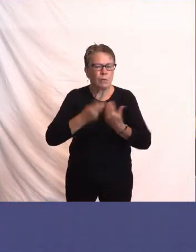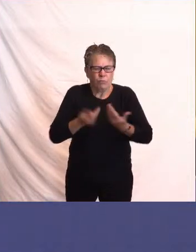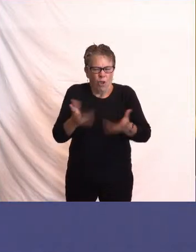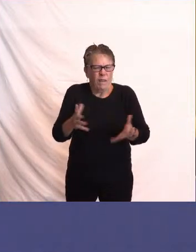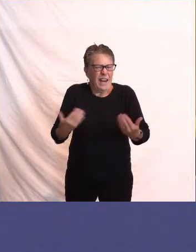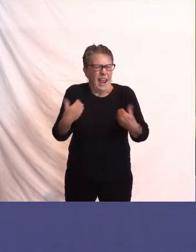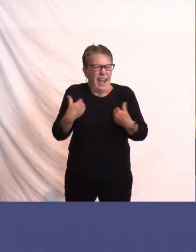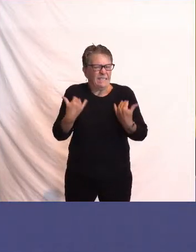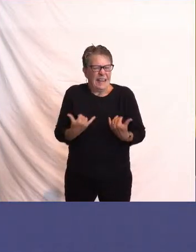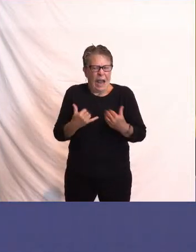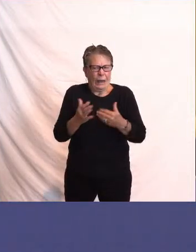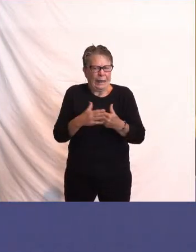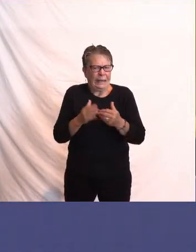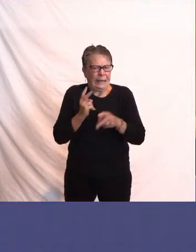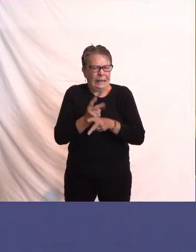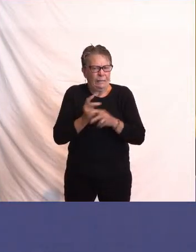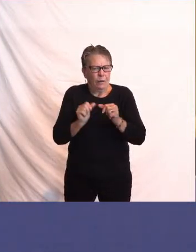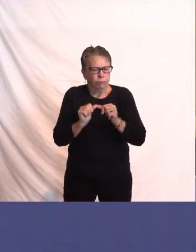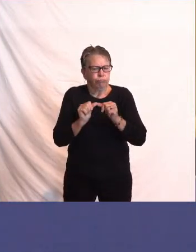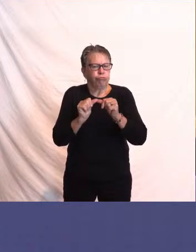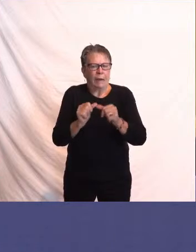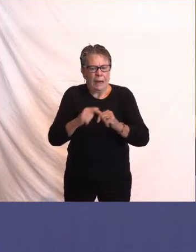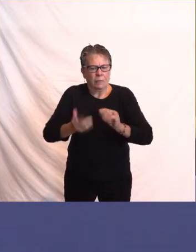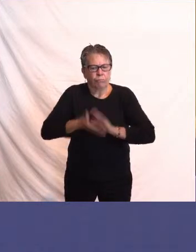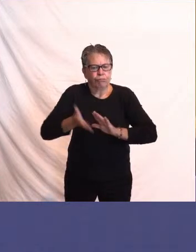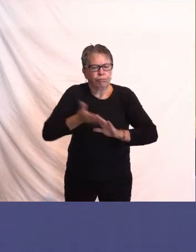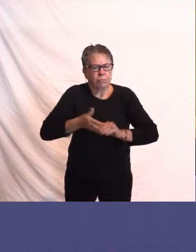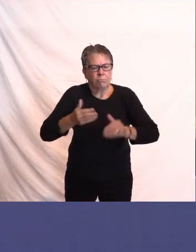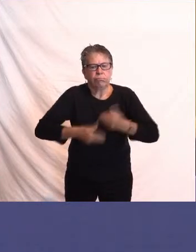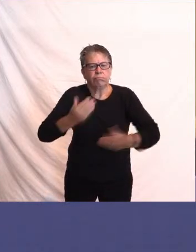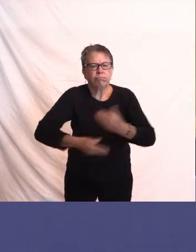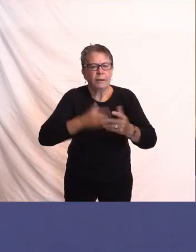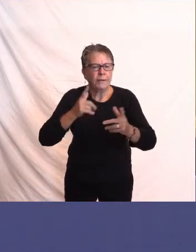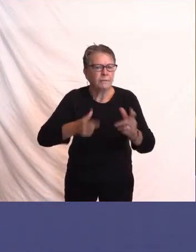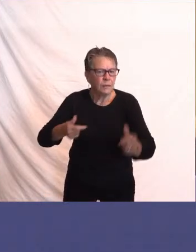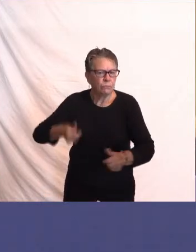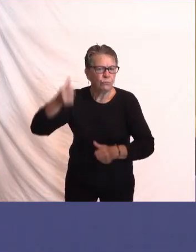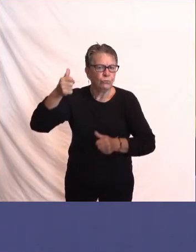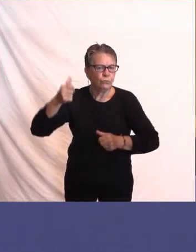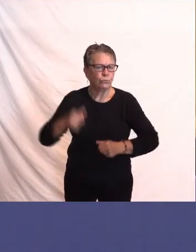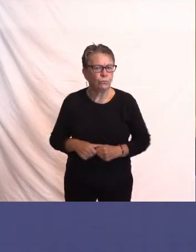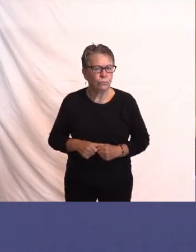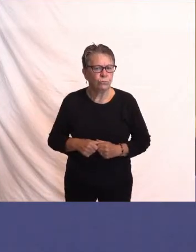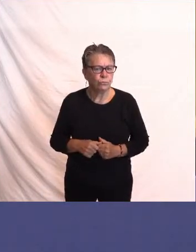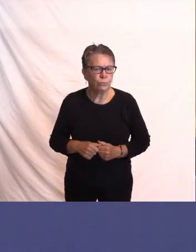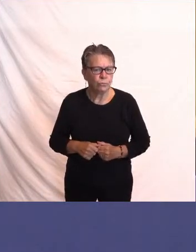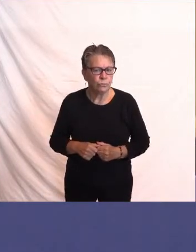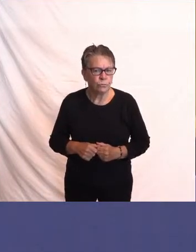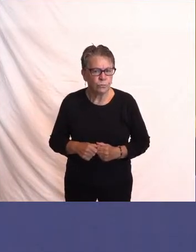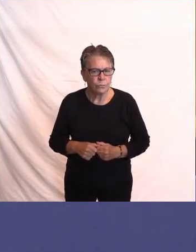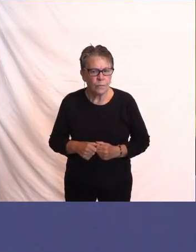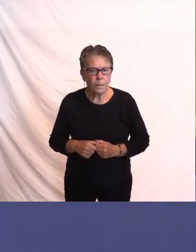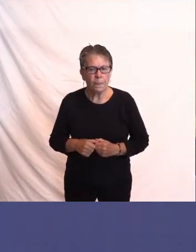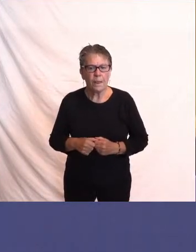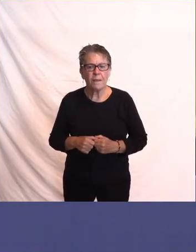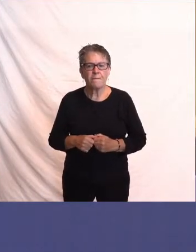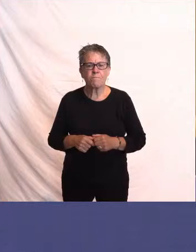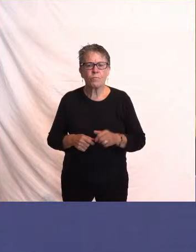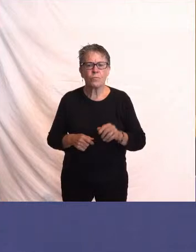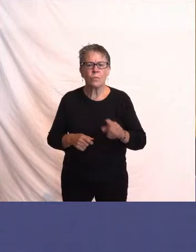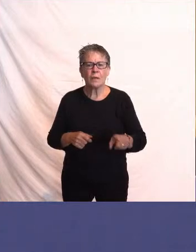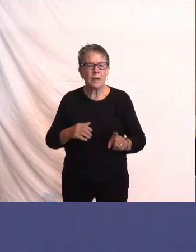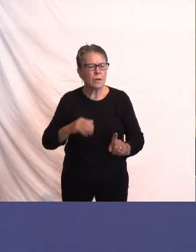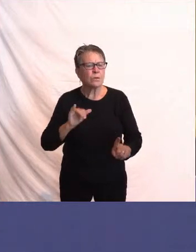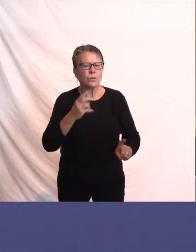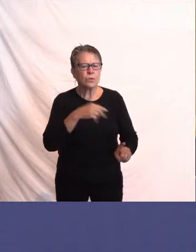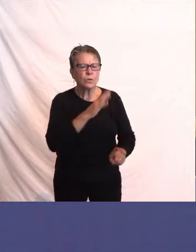That's both hard and soft infrastructure. Judy, anything that you've got in South Jersey as it relates to